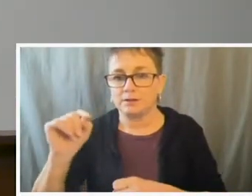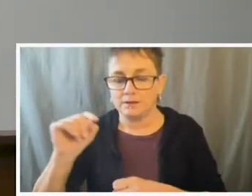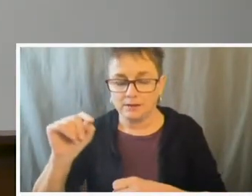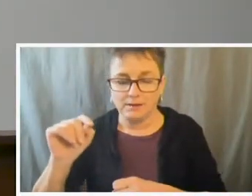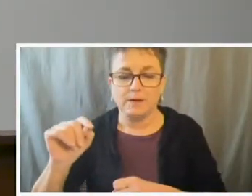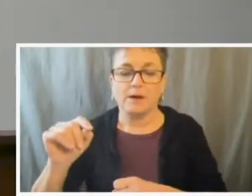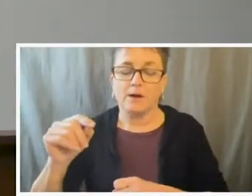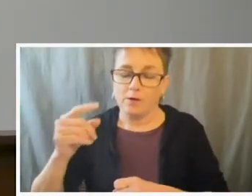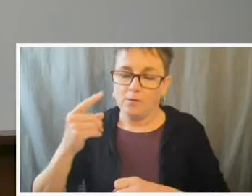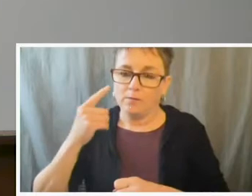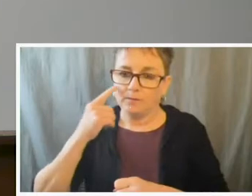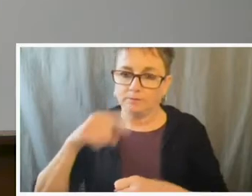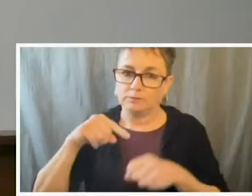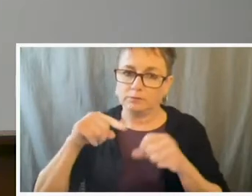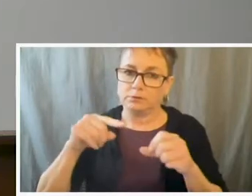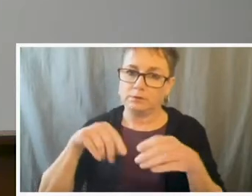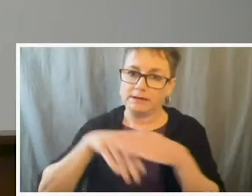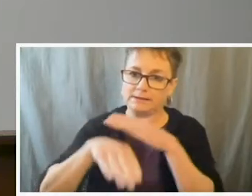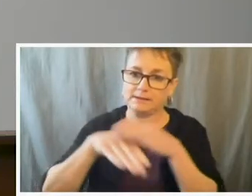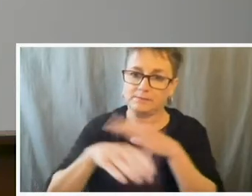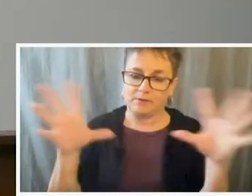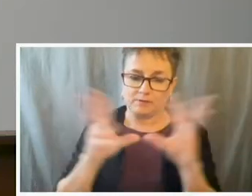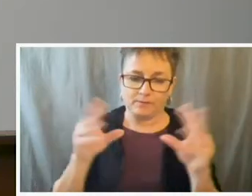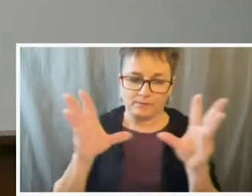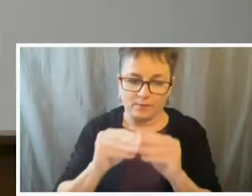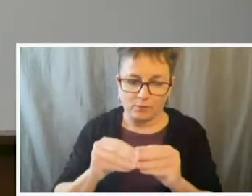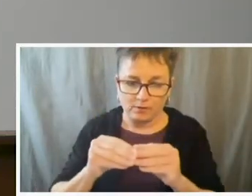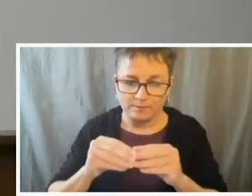at the Office of Civil Rights and Diversity Programs.